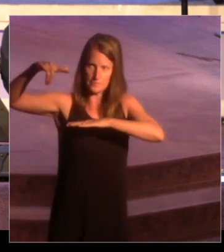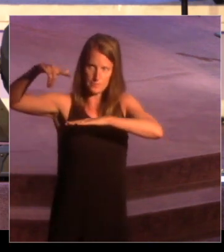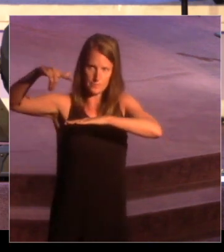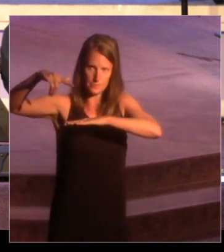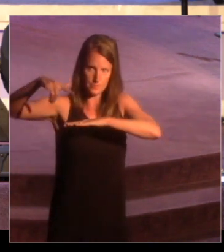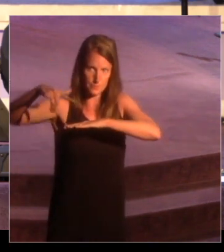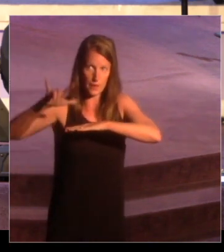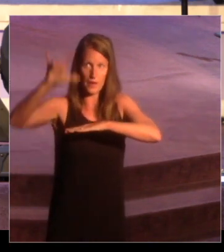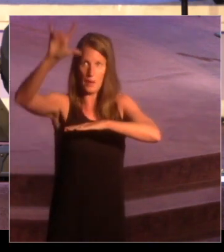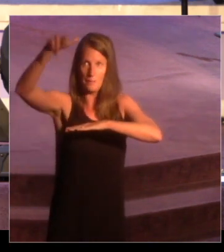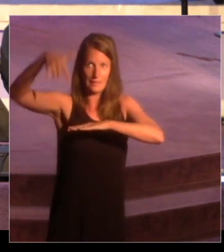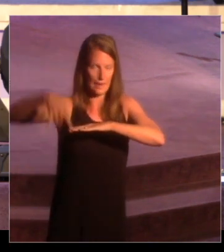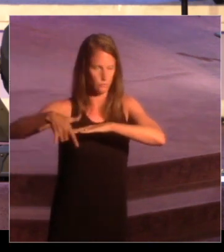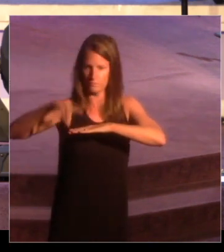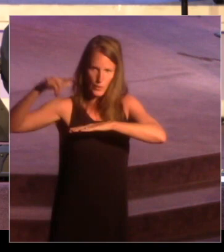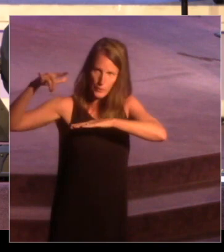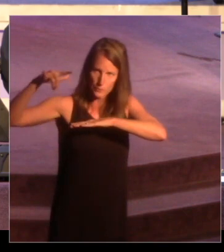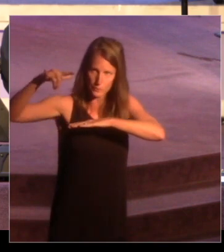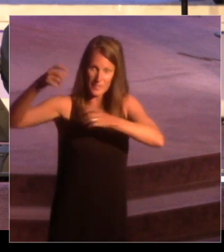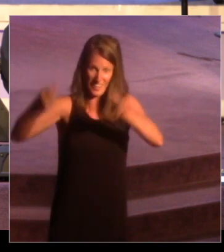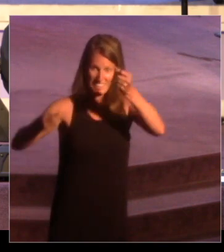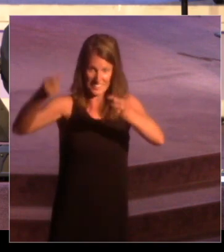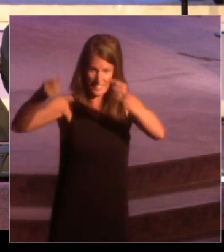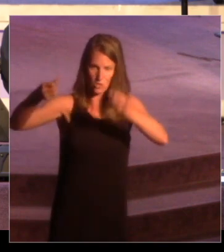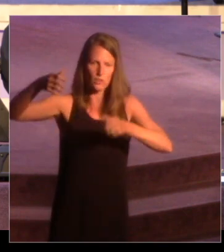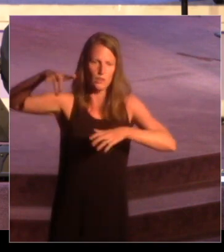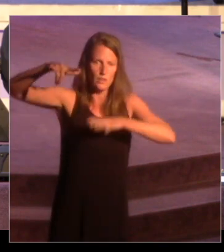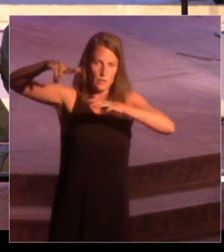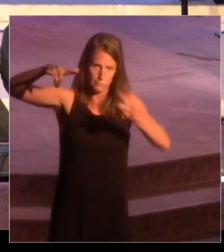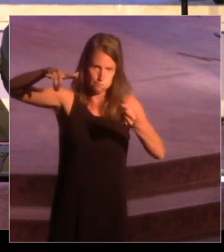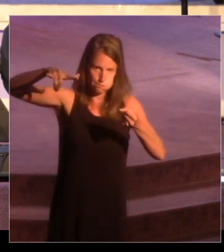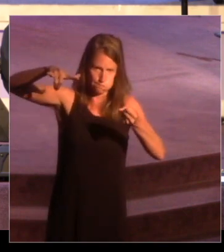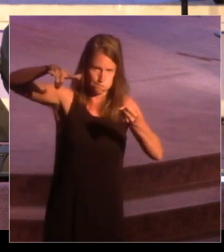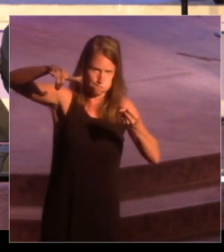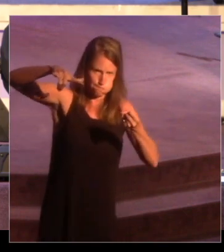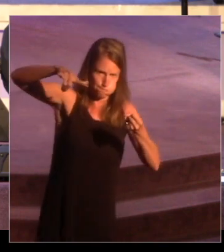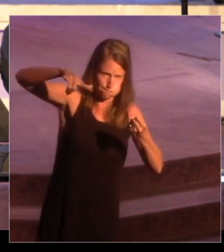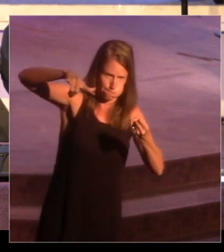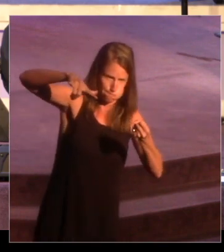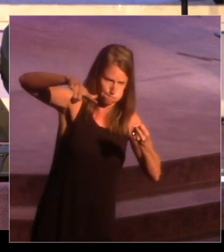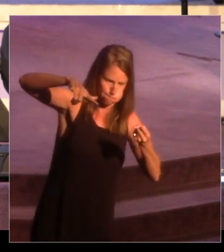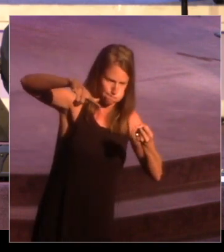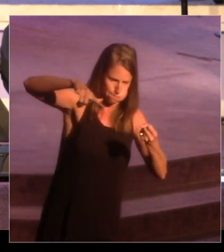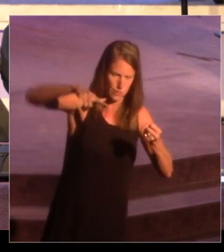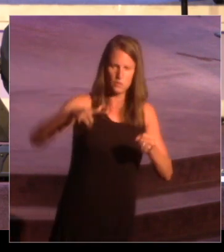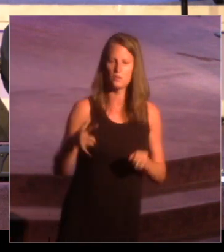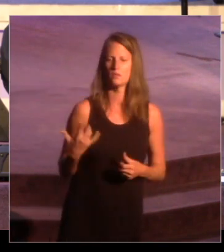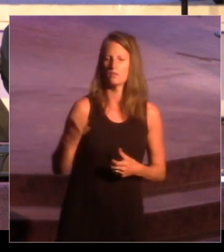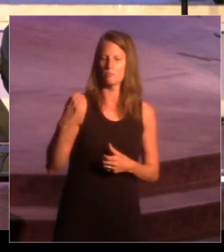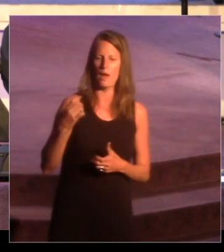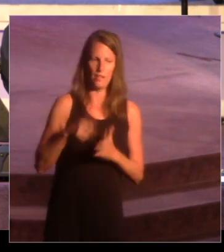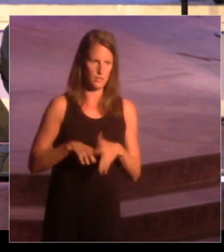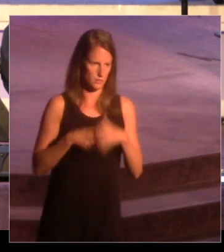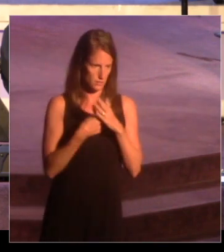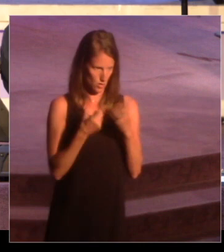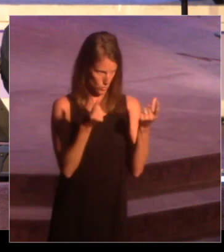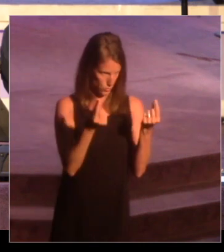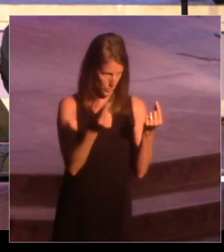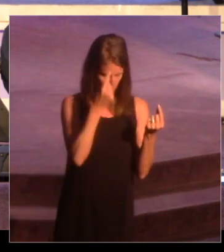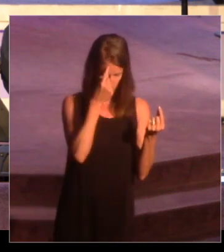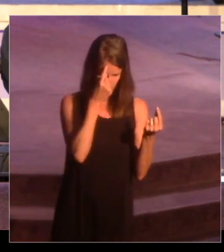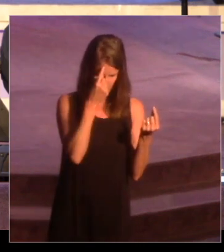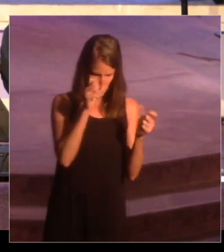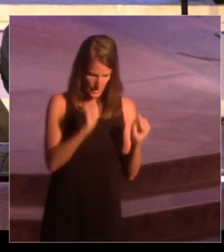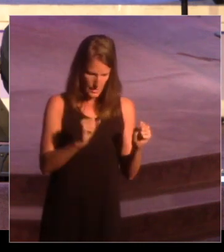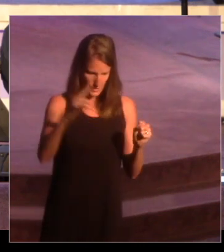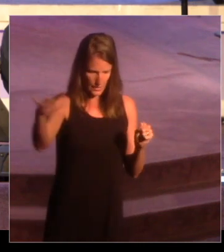go up or down. They can steer, and that's it. So immediately, the pilot starts running through the options. What do we do? So first, can we get